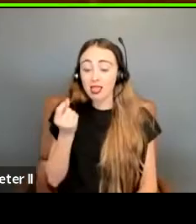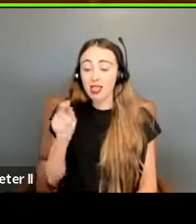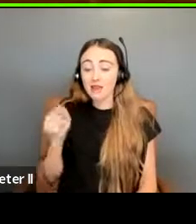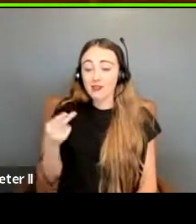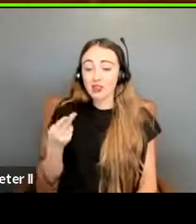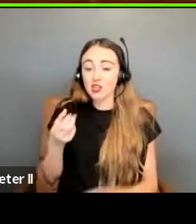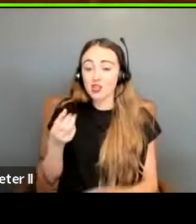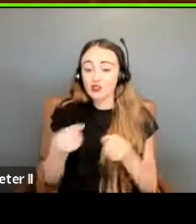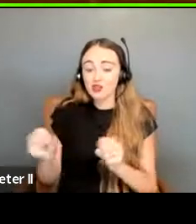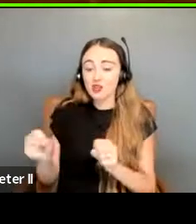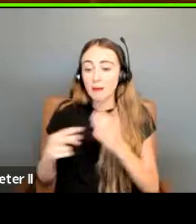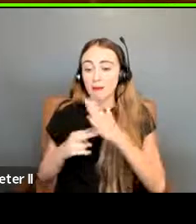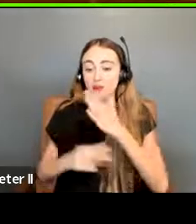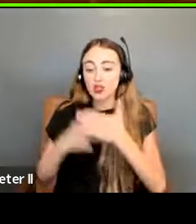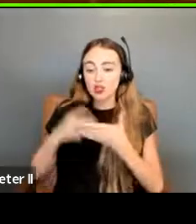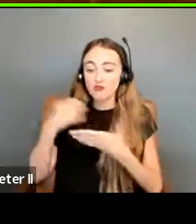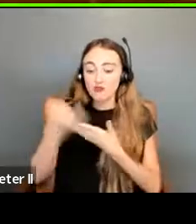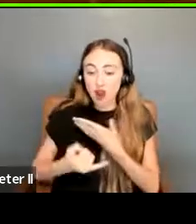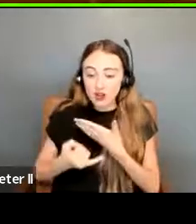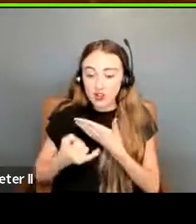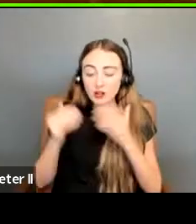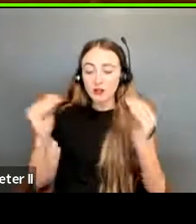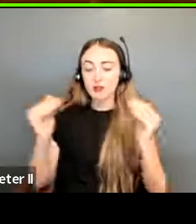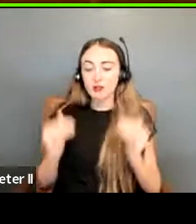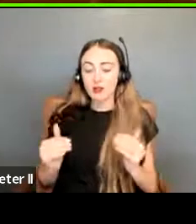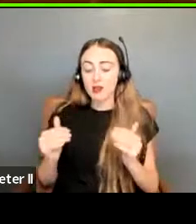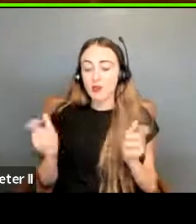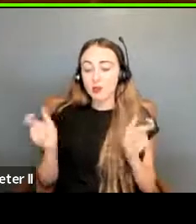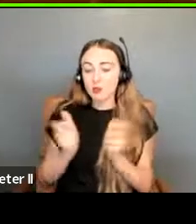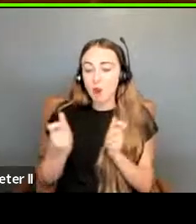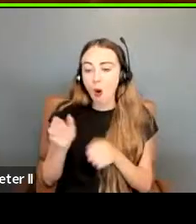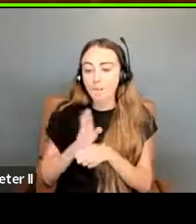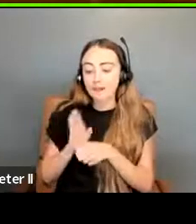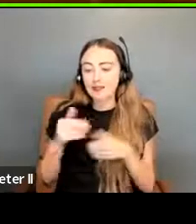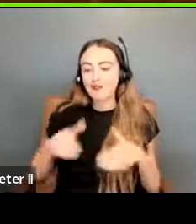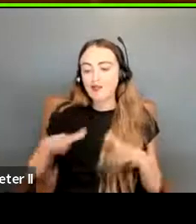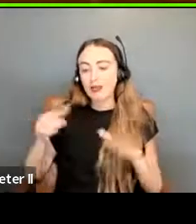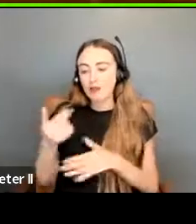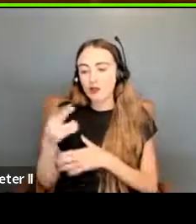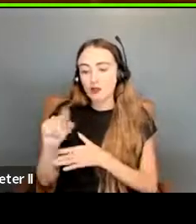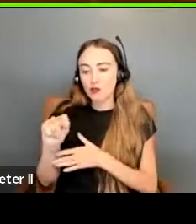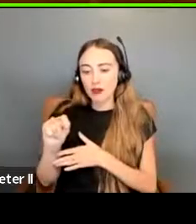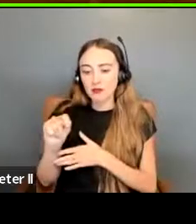Act, and the Small Business Relief Grant Program Temporary Amendment Act.